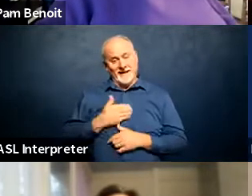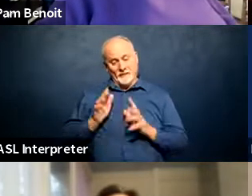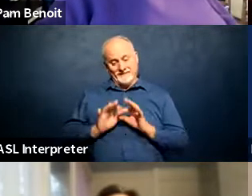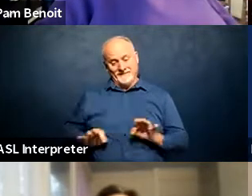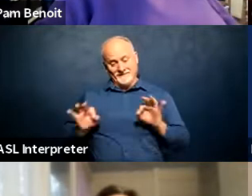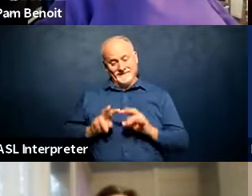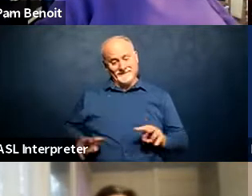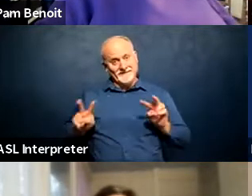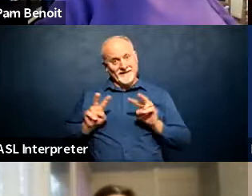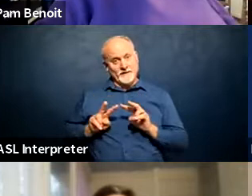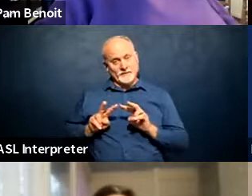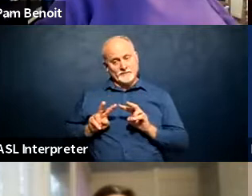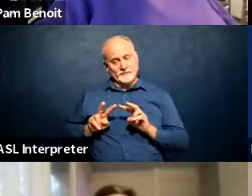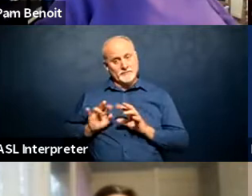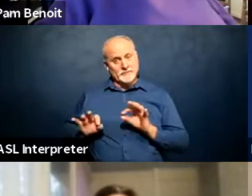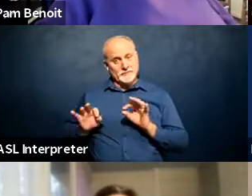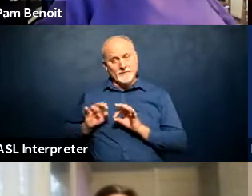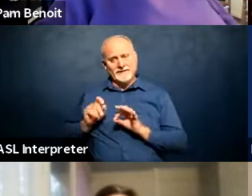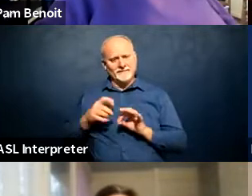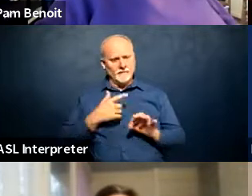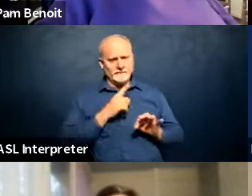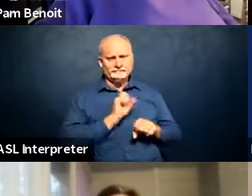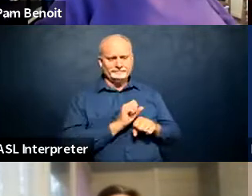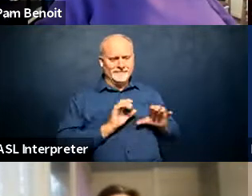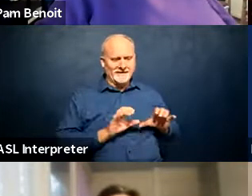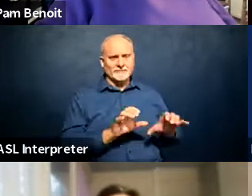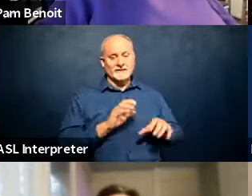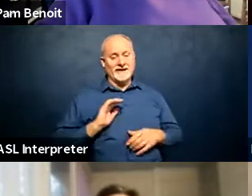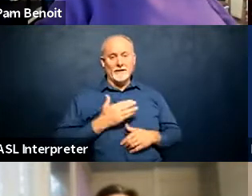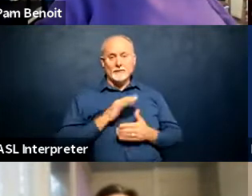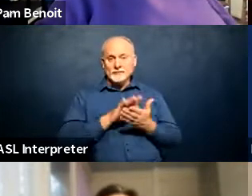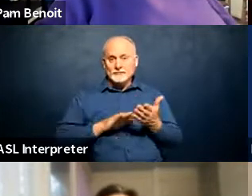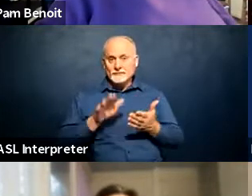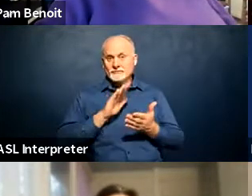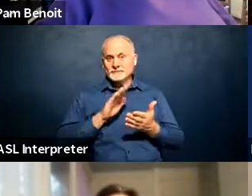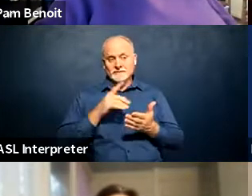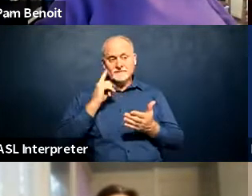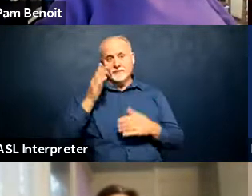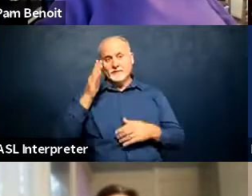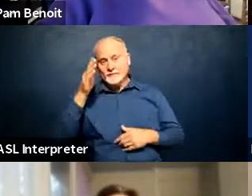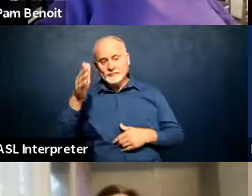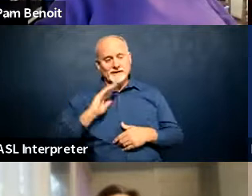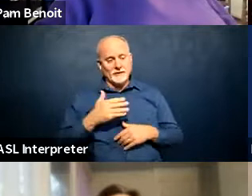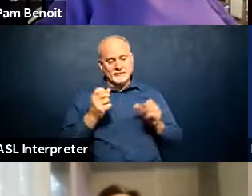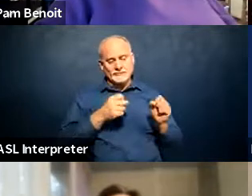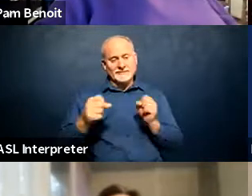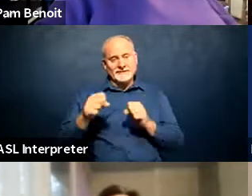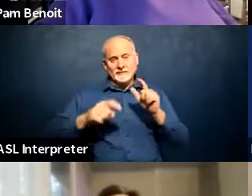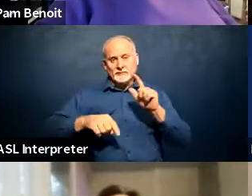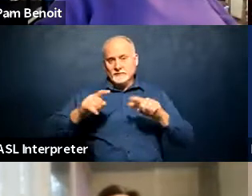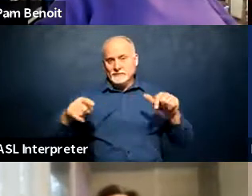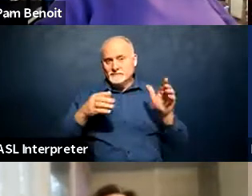are followed up with action. Our university's strategic plan, Forging the Future, the strategic diversity